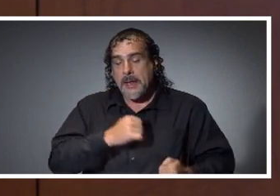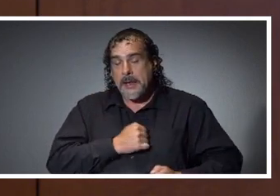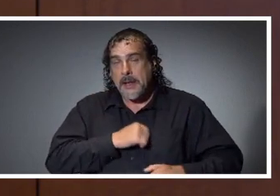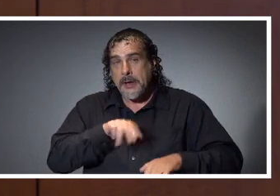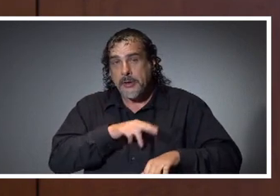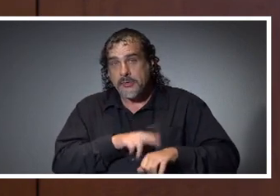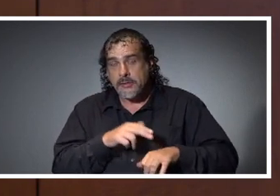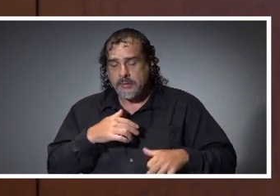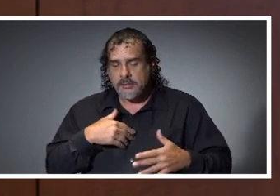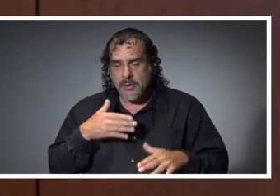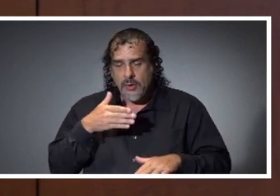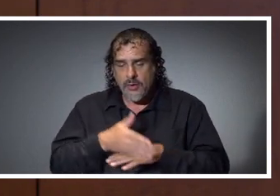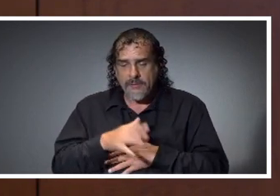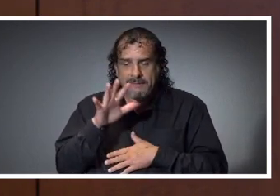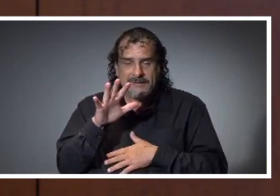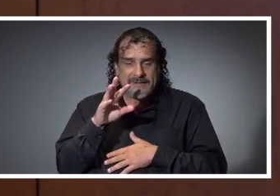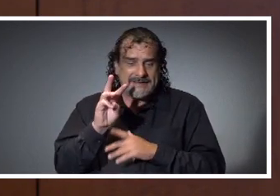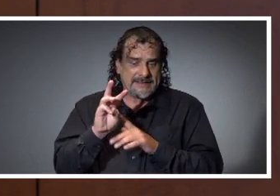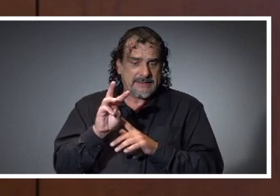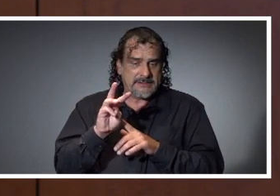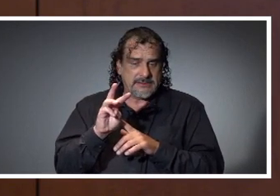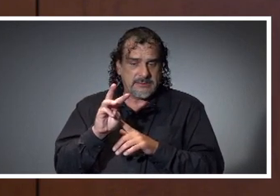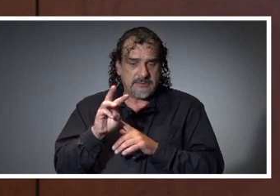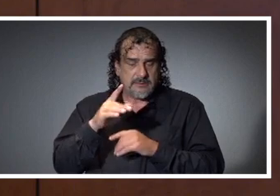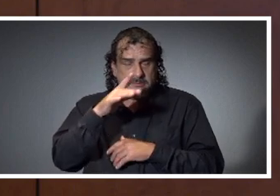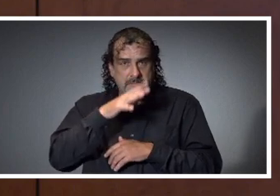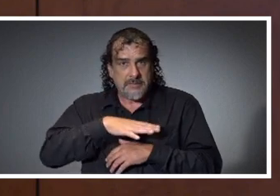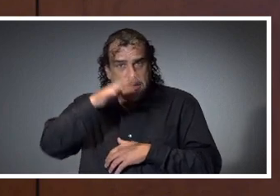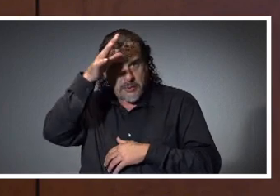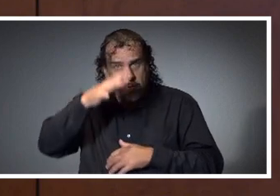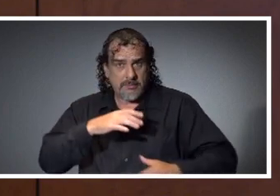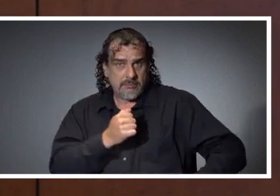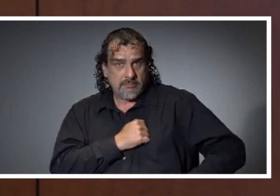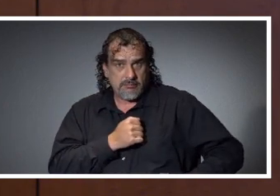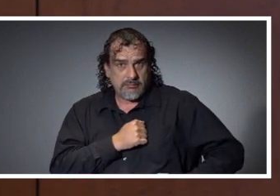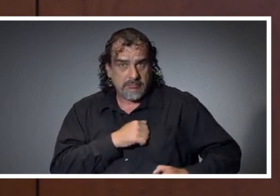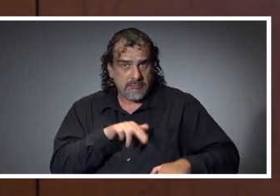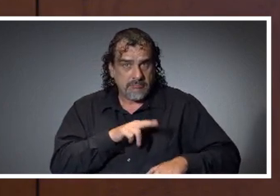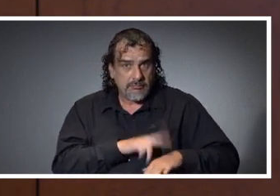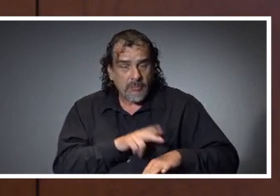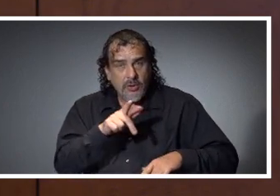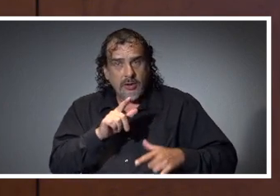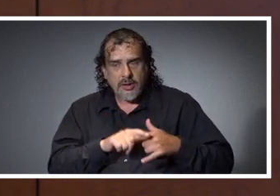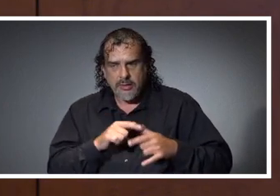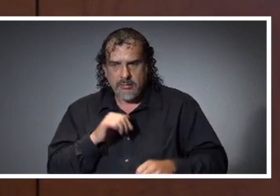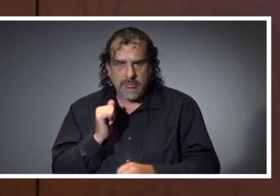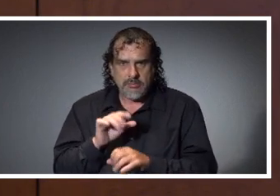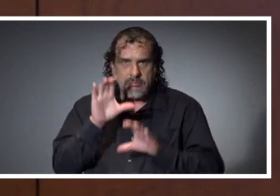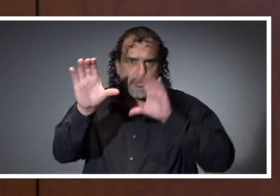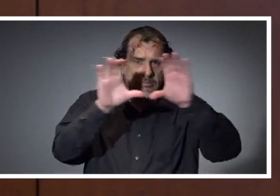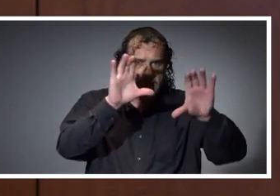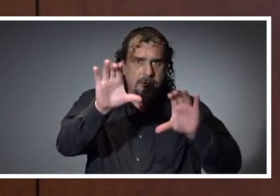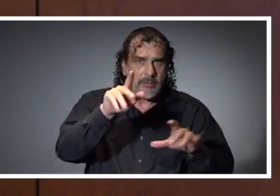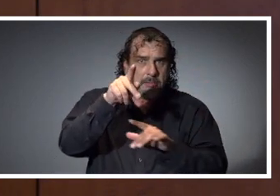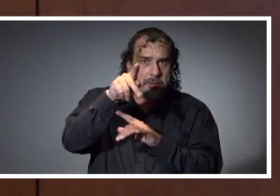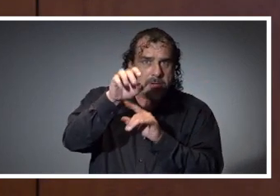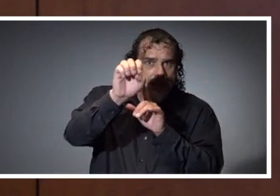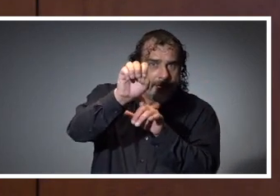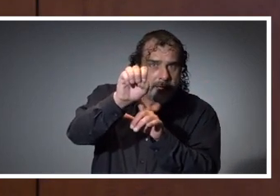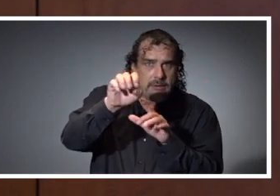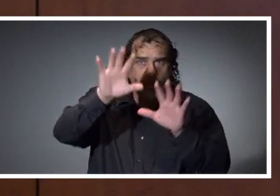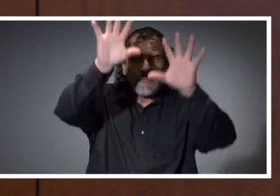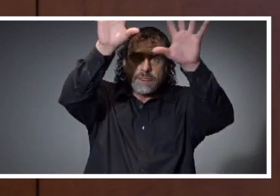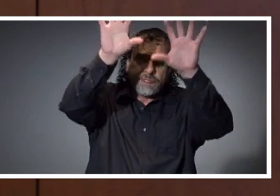Over 56 of those young men and women been working with us to spread out PPE supplies all over